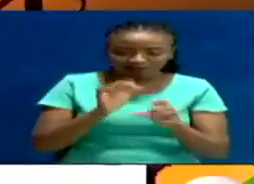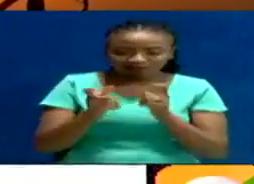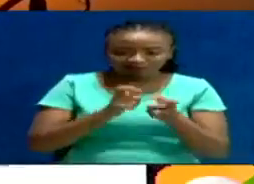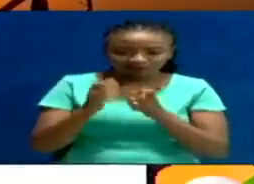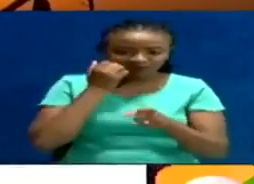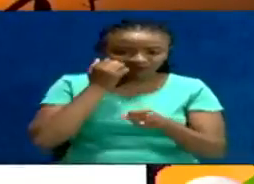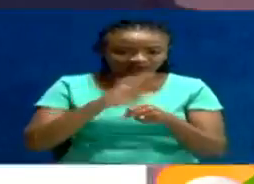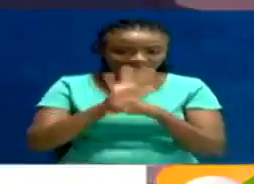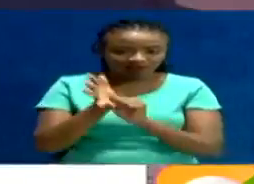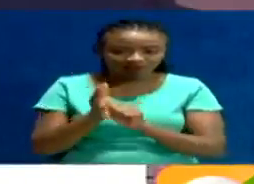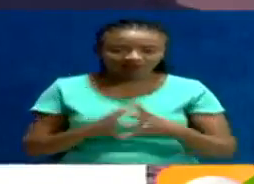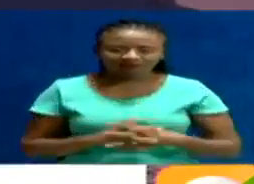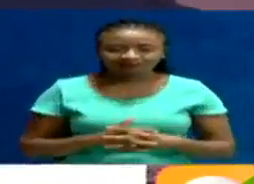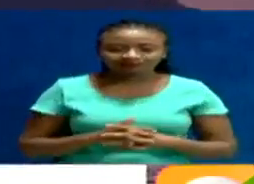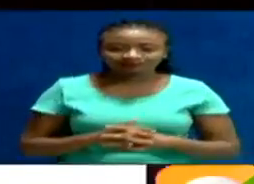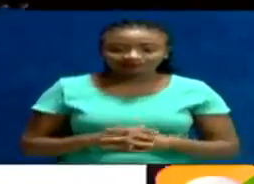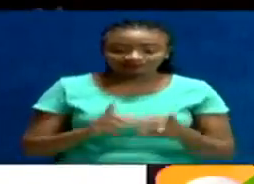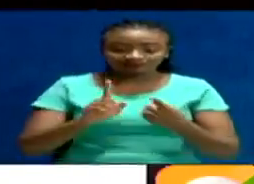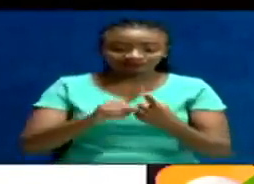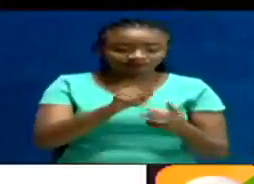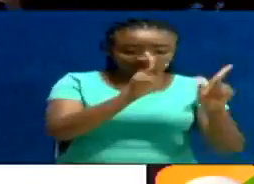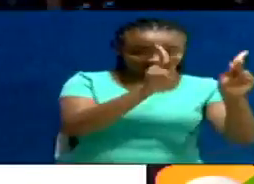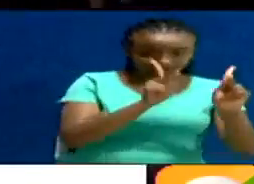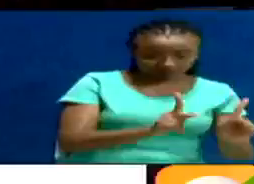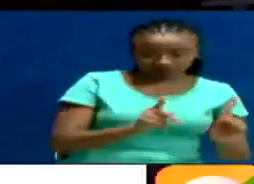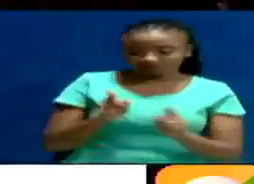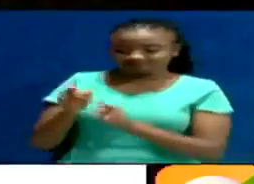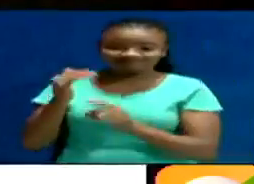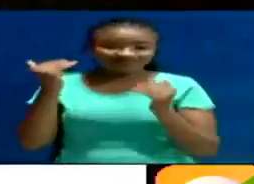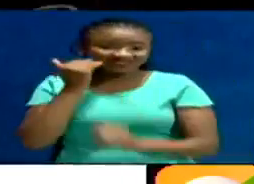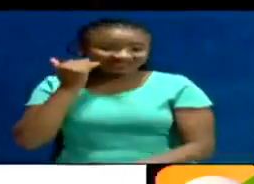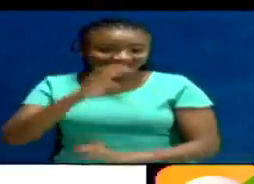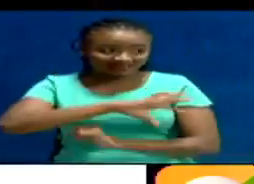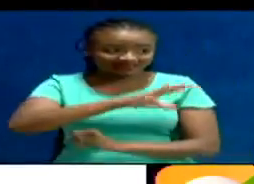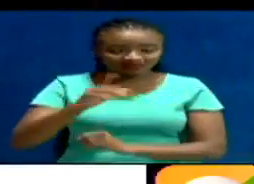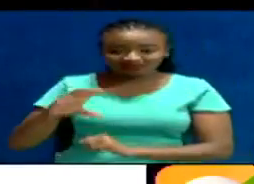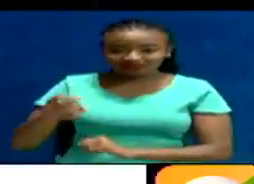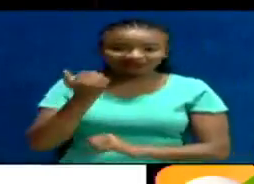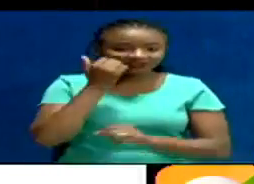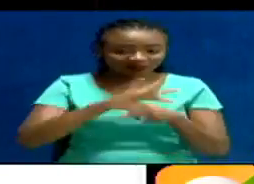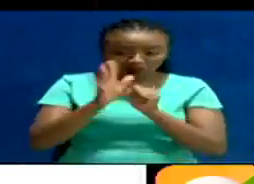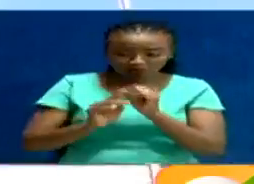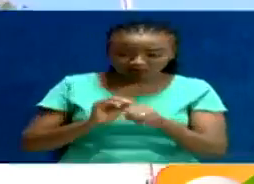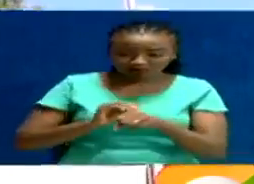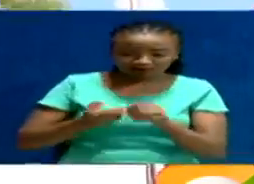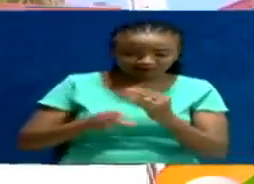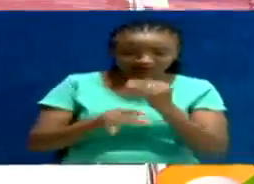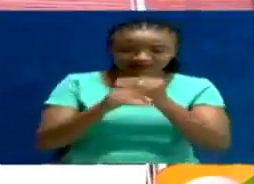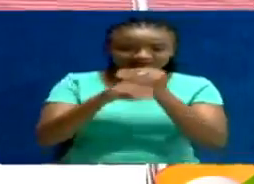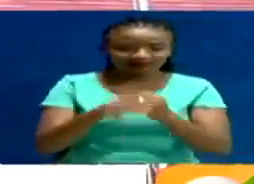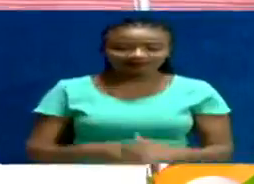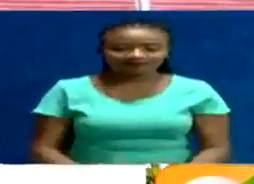The lakeside counties of Kisumu and Siaya have in the past week recorded a rising number of COVID-19 cases.